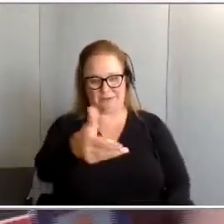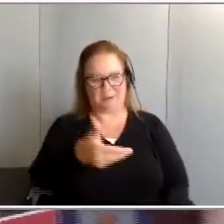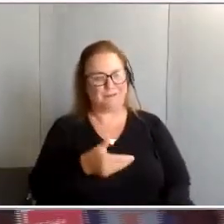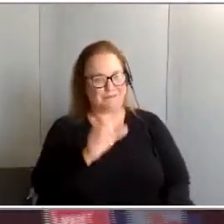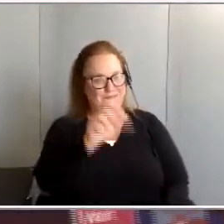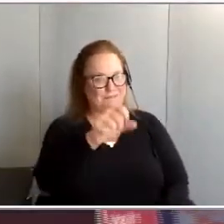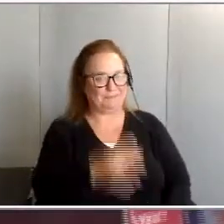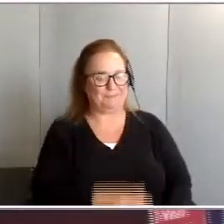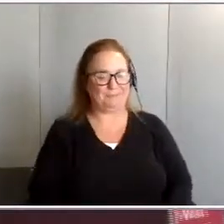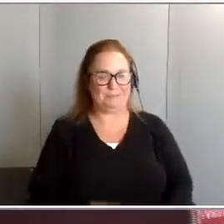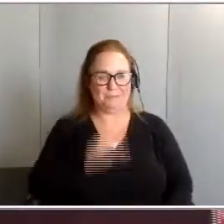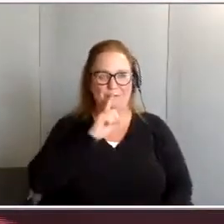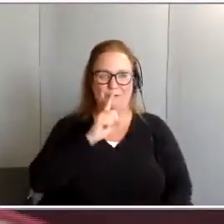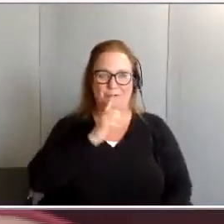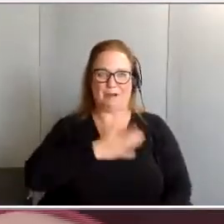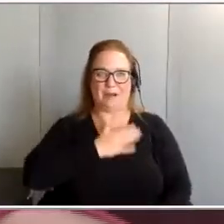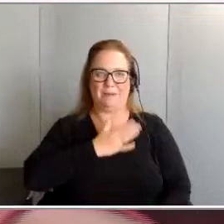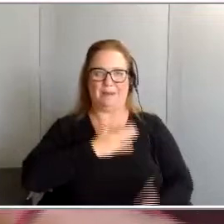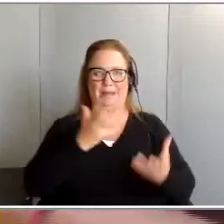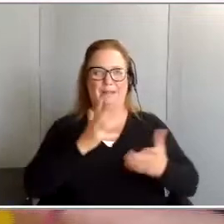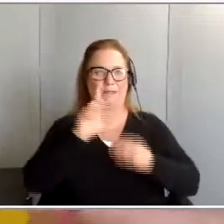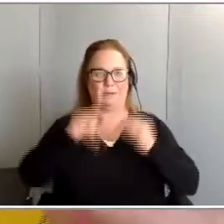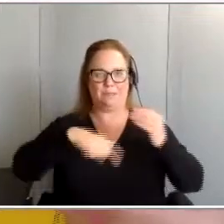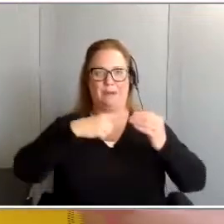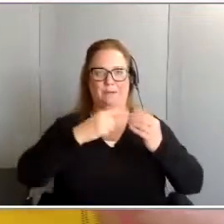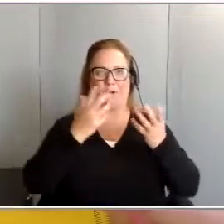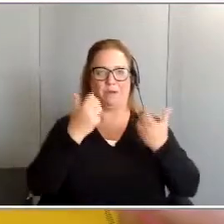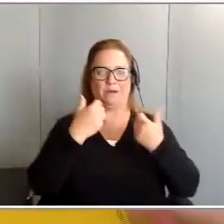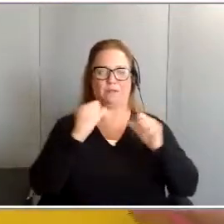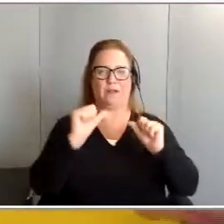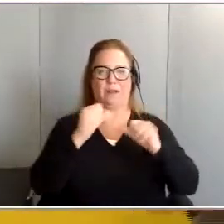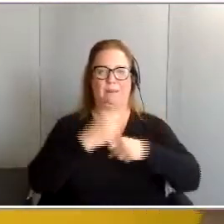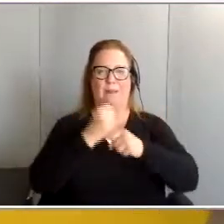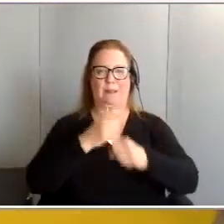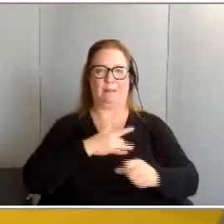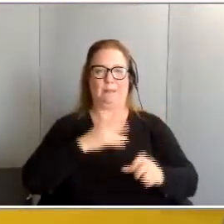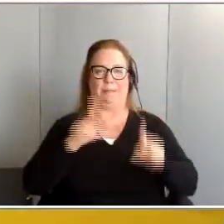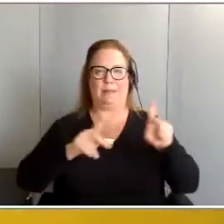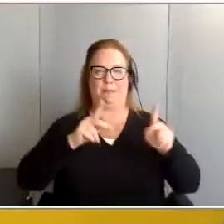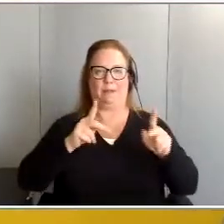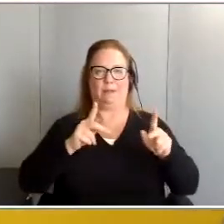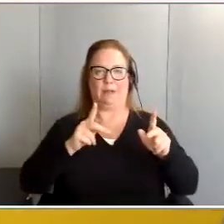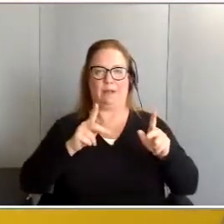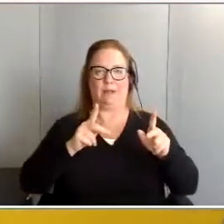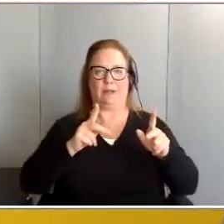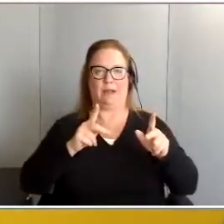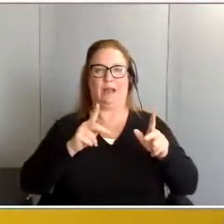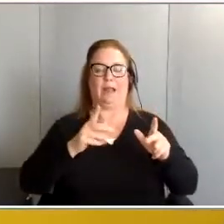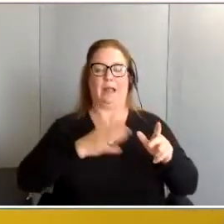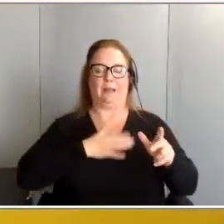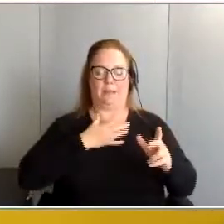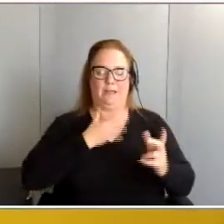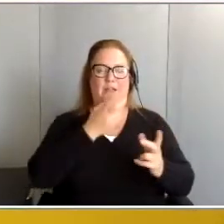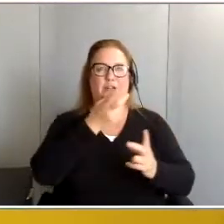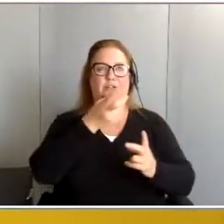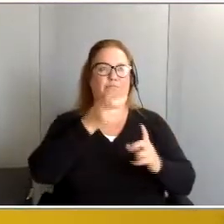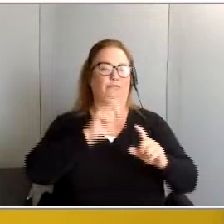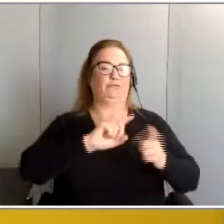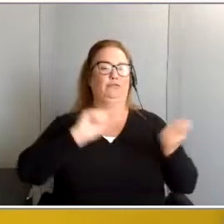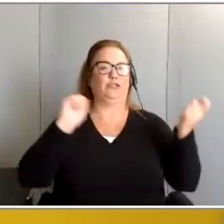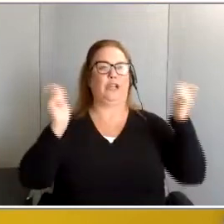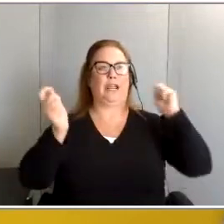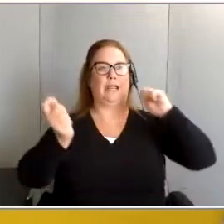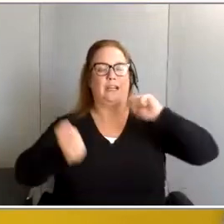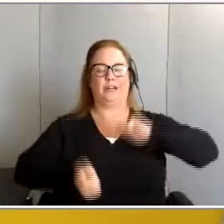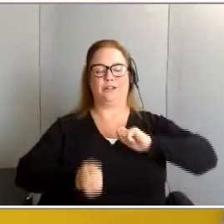glad to be here. This is what it's all about. We want to try to make people happy. Transport them to a different place for about 10 to 20 minutes or something like